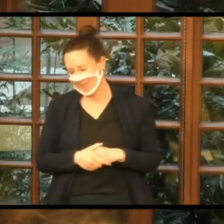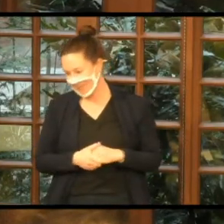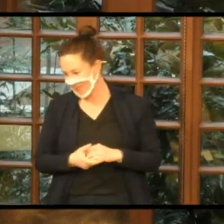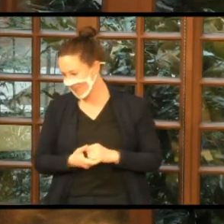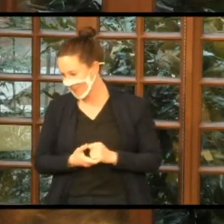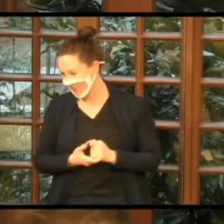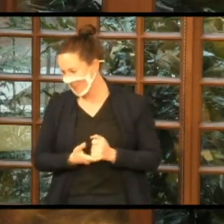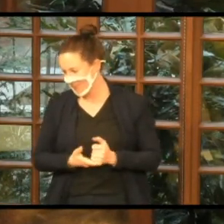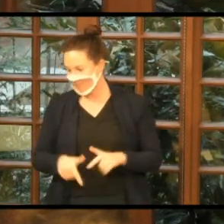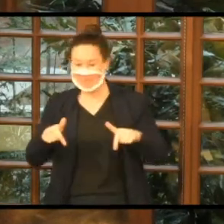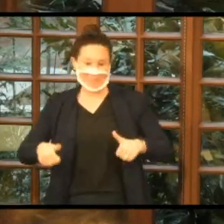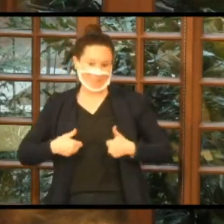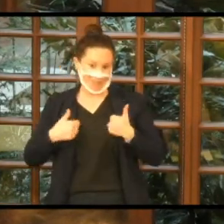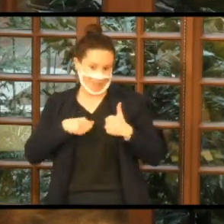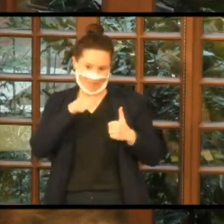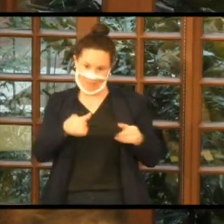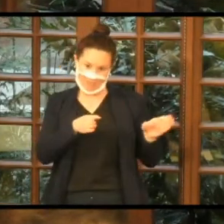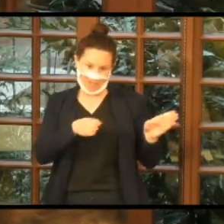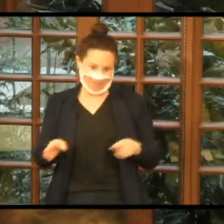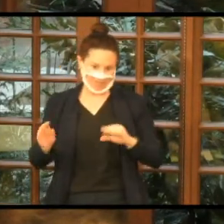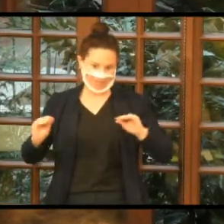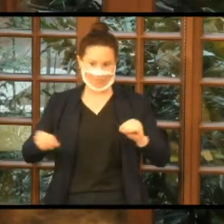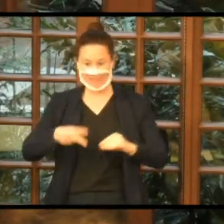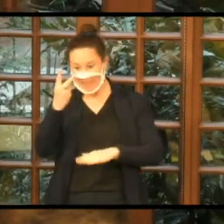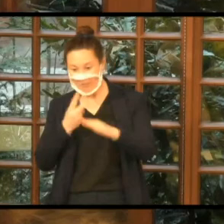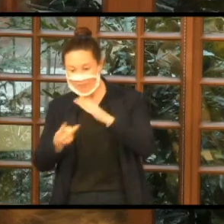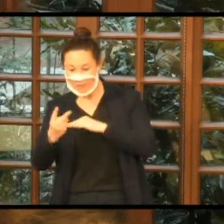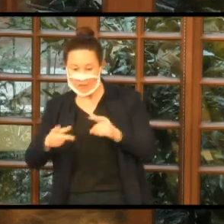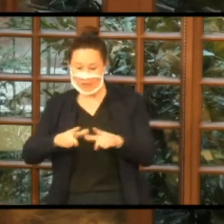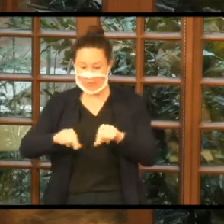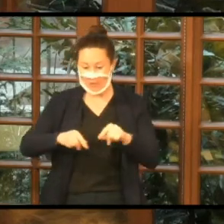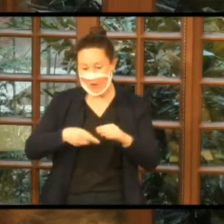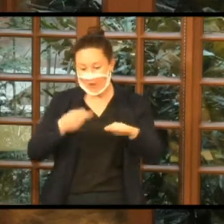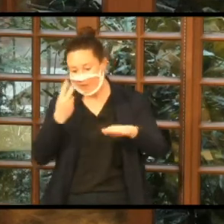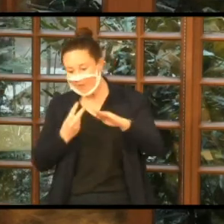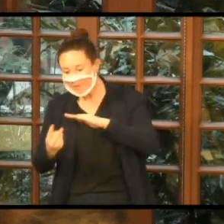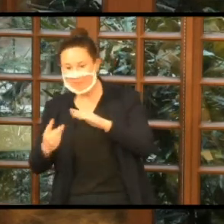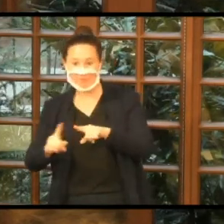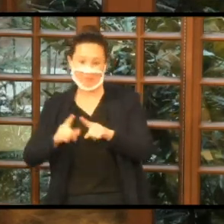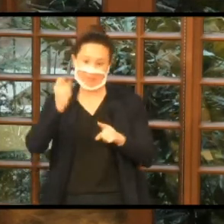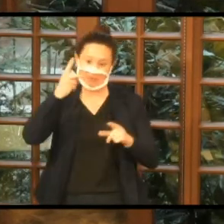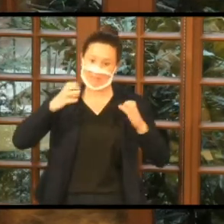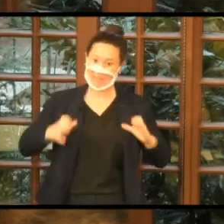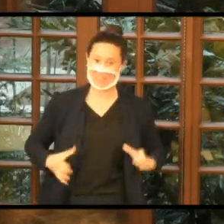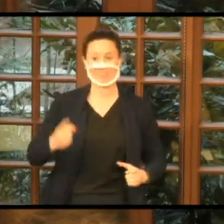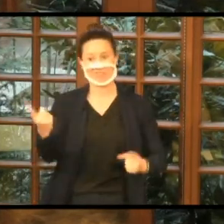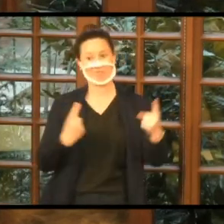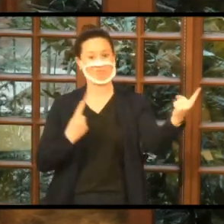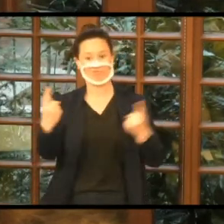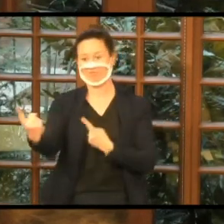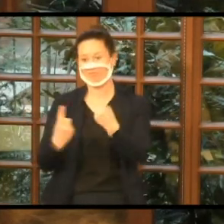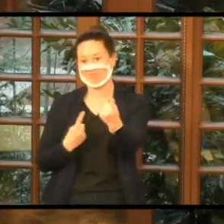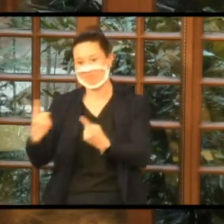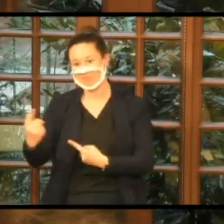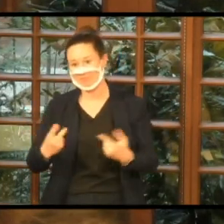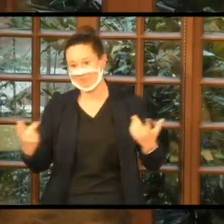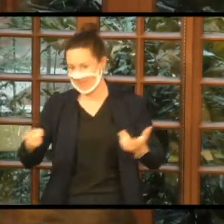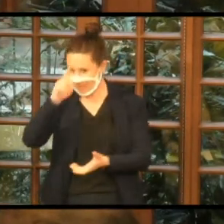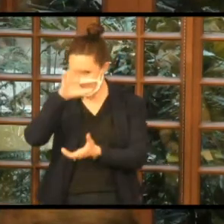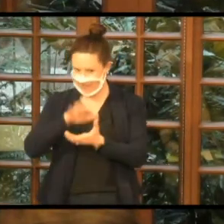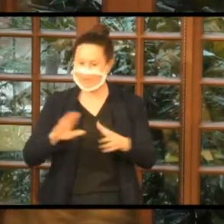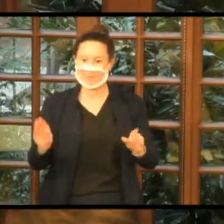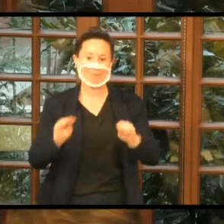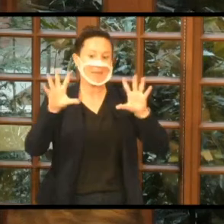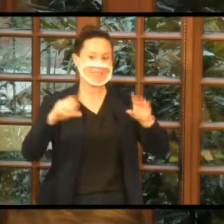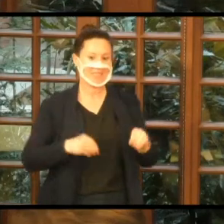It's not the life I planned for, telling fortunes during the end of days, but clients are plentiful. They believe there's magic in my